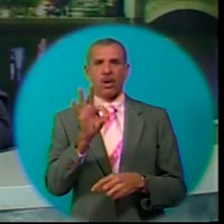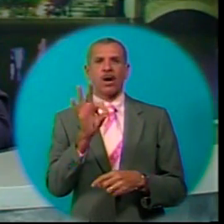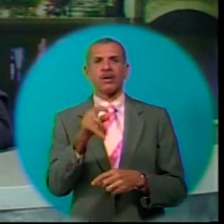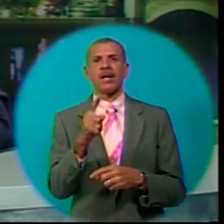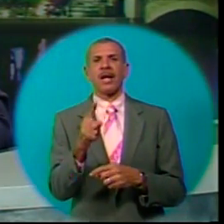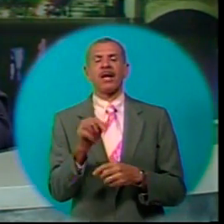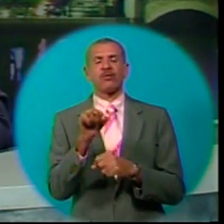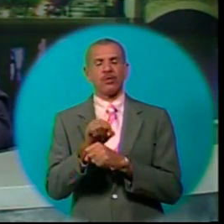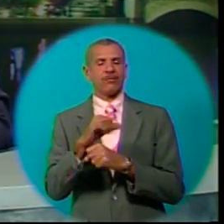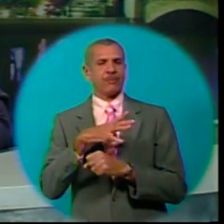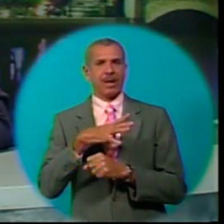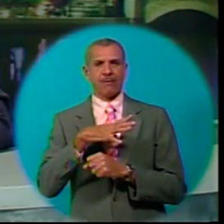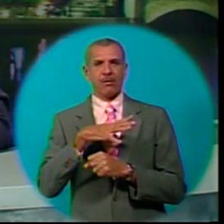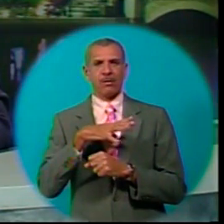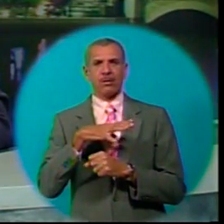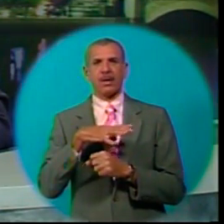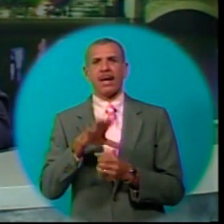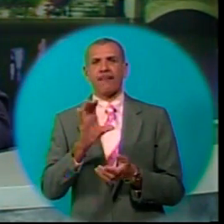for the open campus.